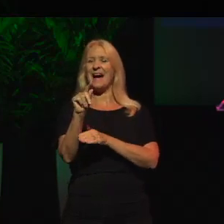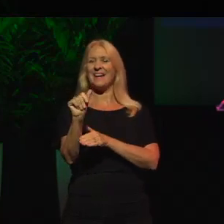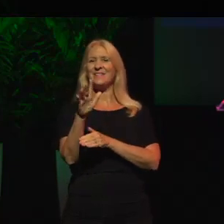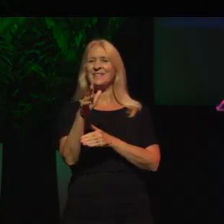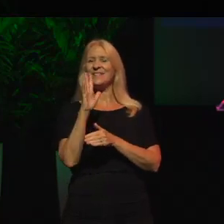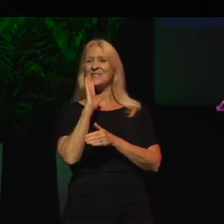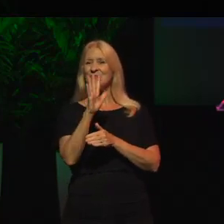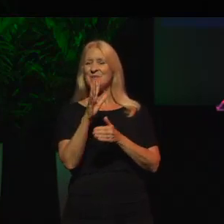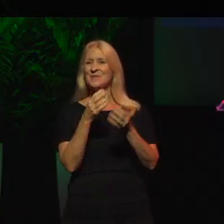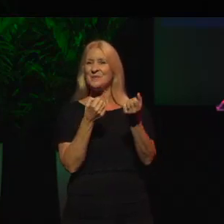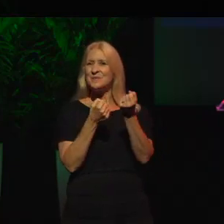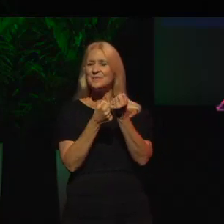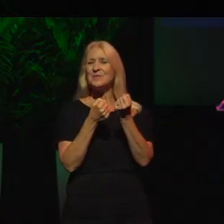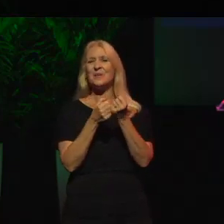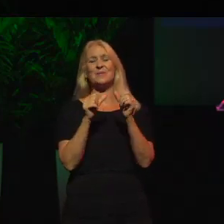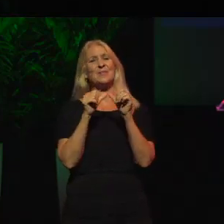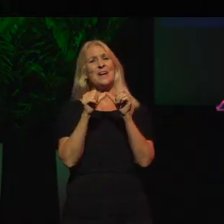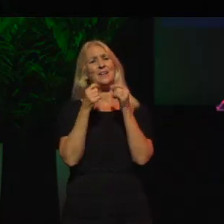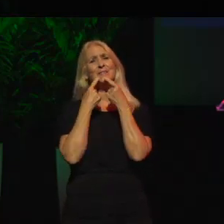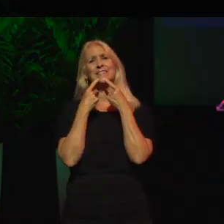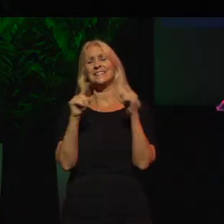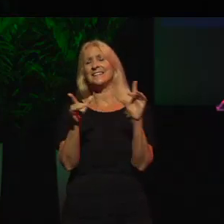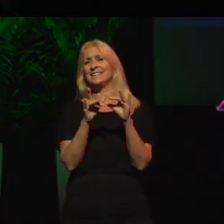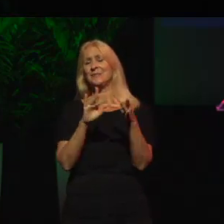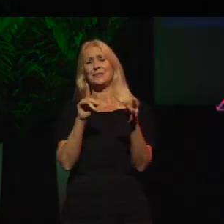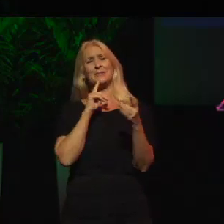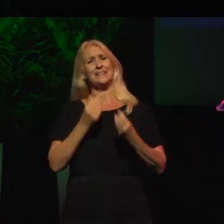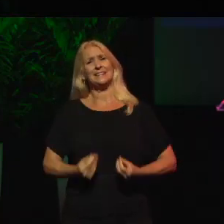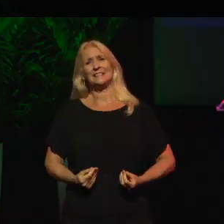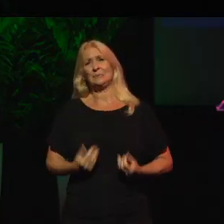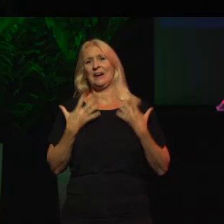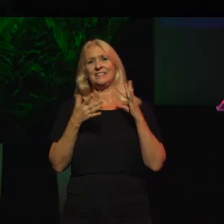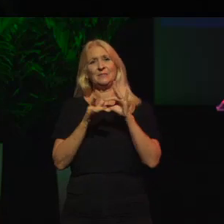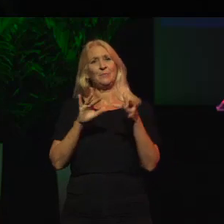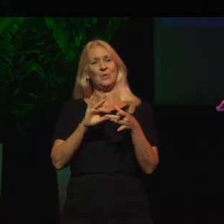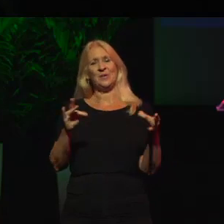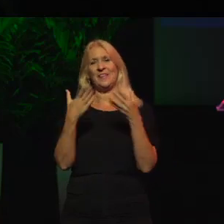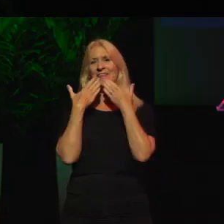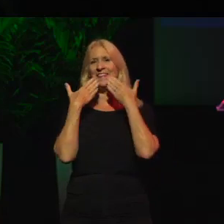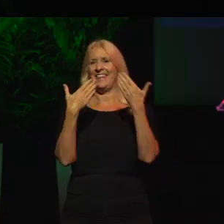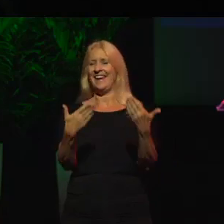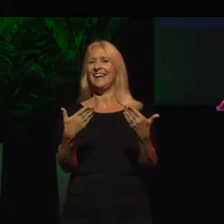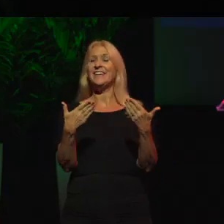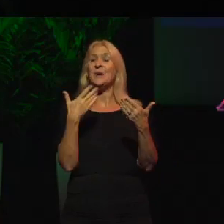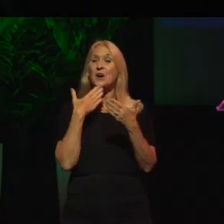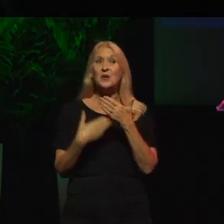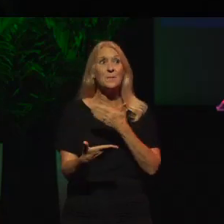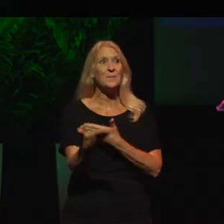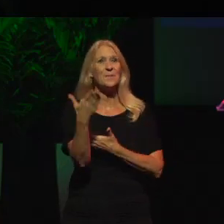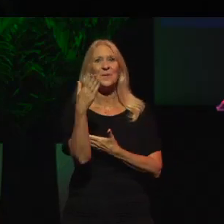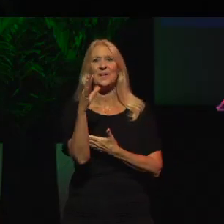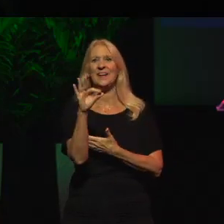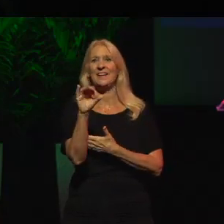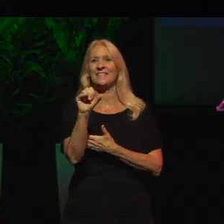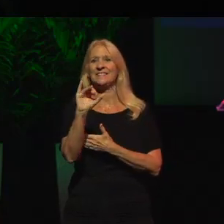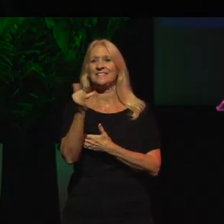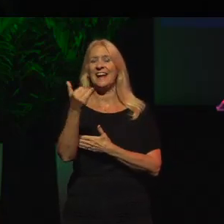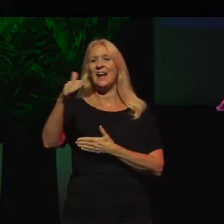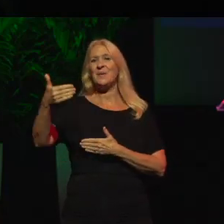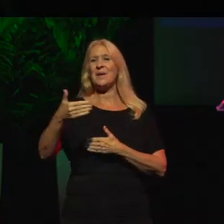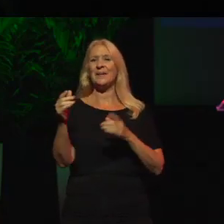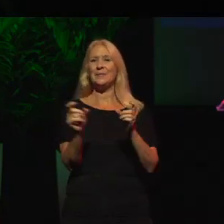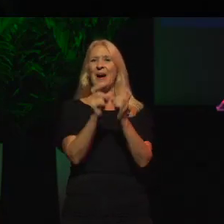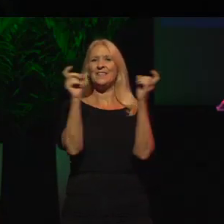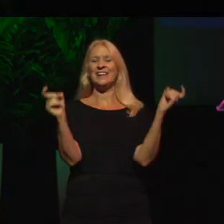ongoing success story and inspirational story. Thank you. And good morning to FSCJ. Welcome to